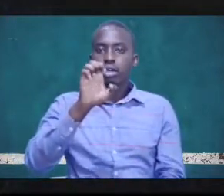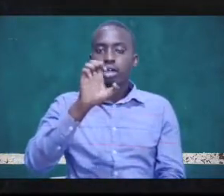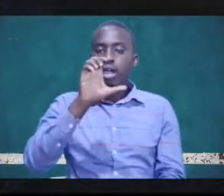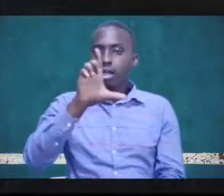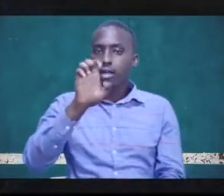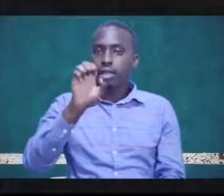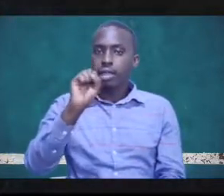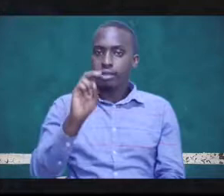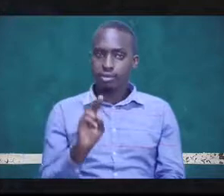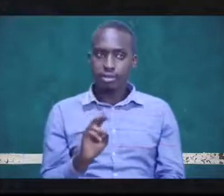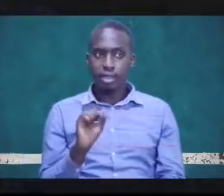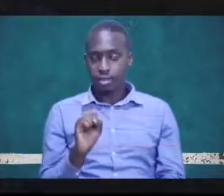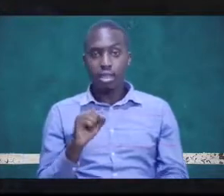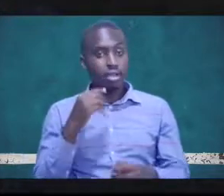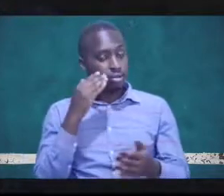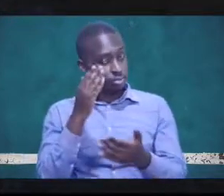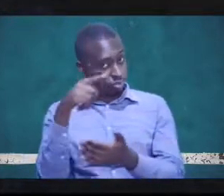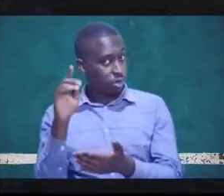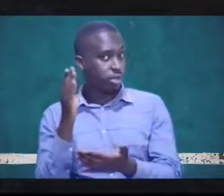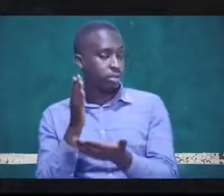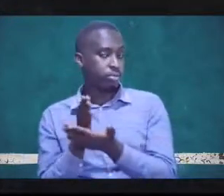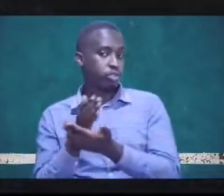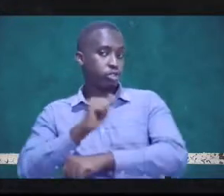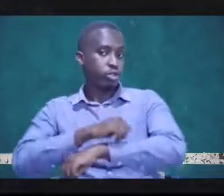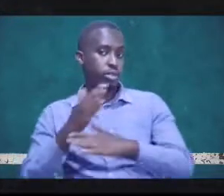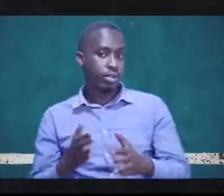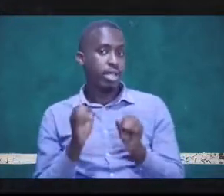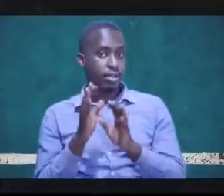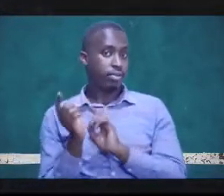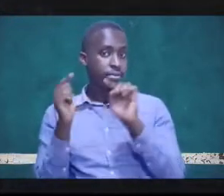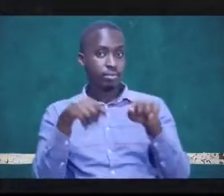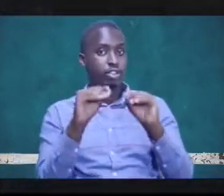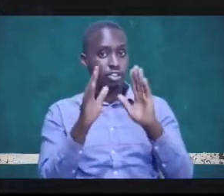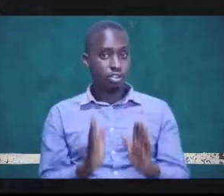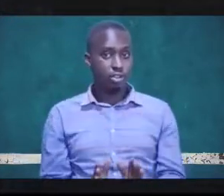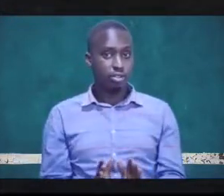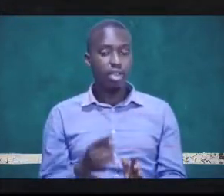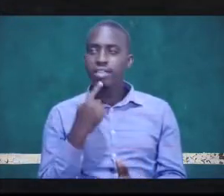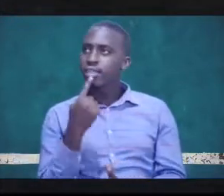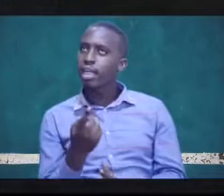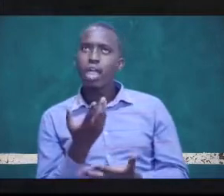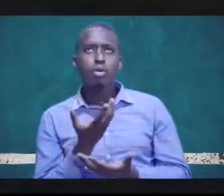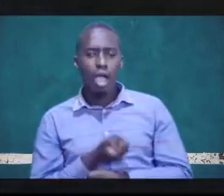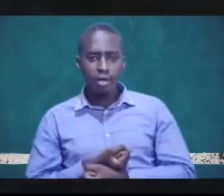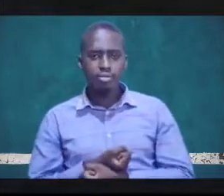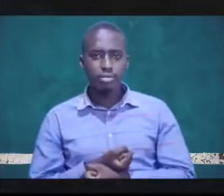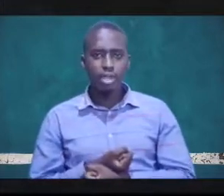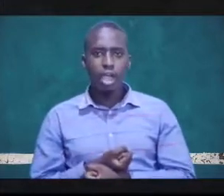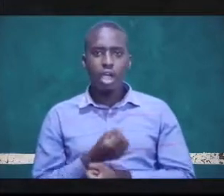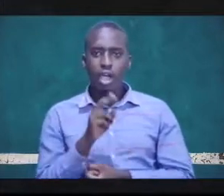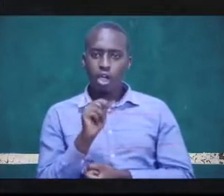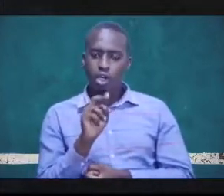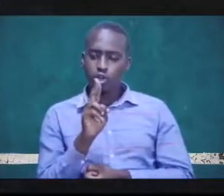students. And every time that you hear teachers saying you have